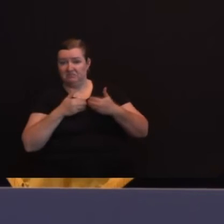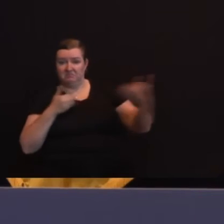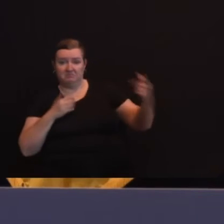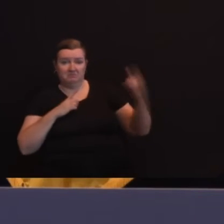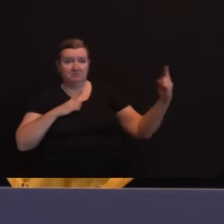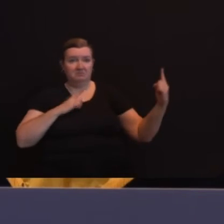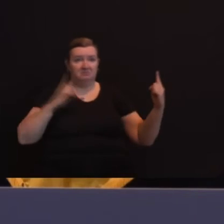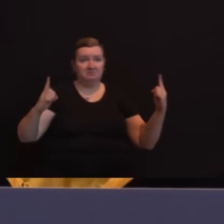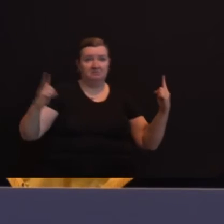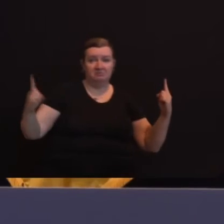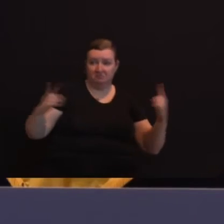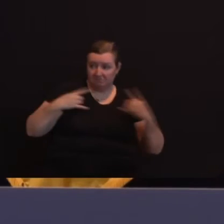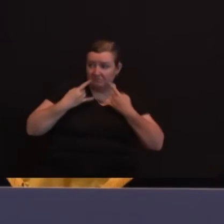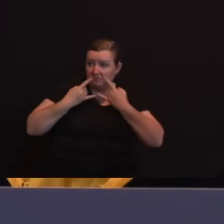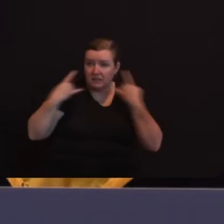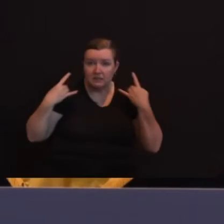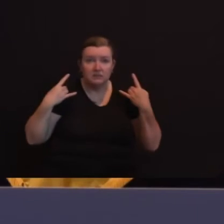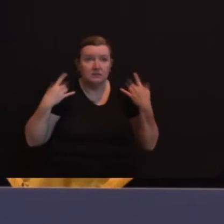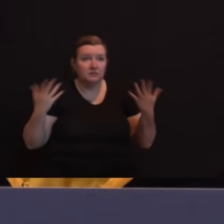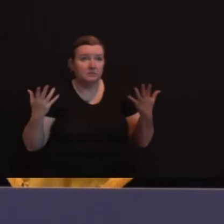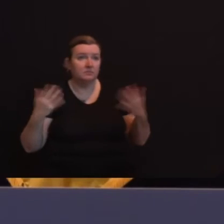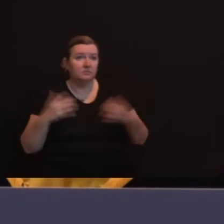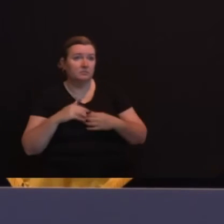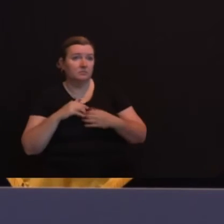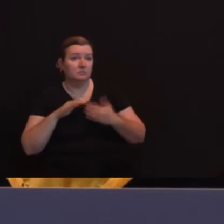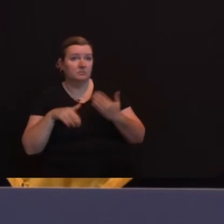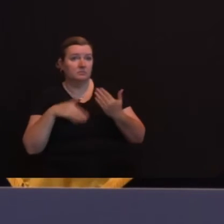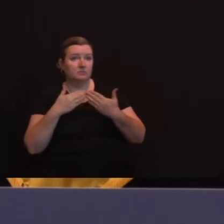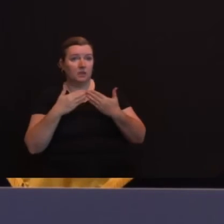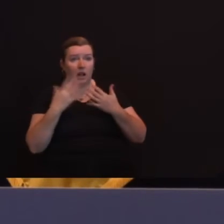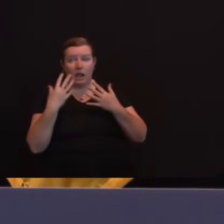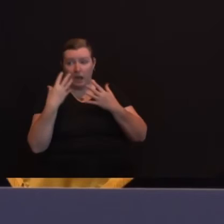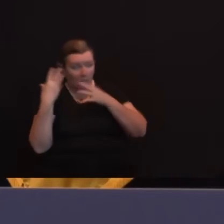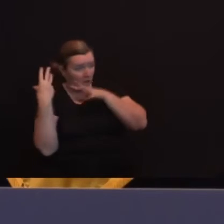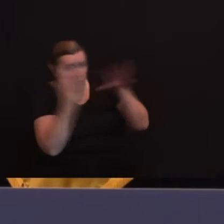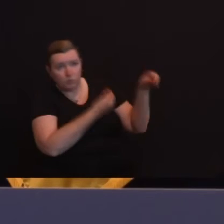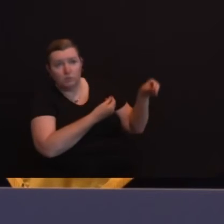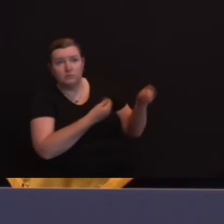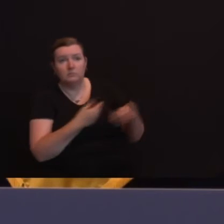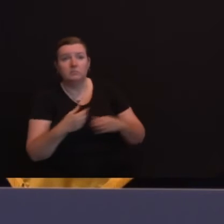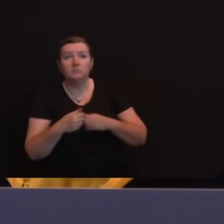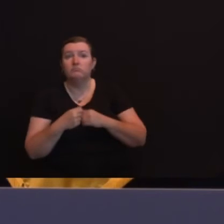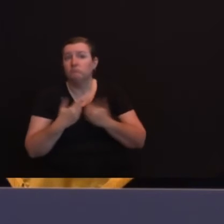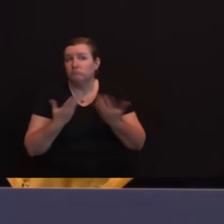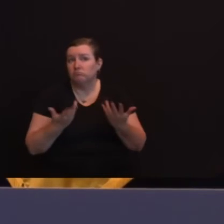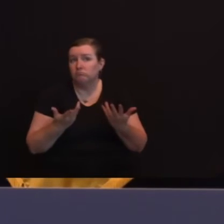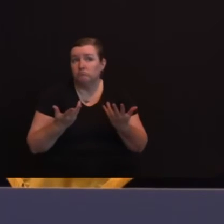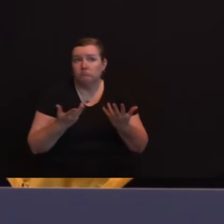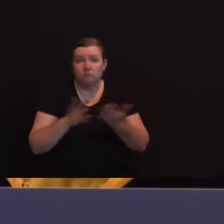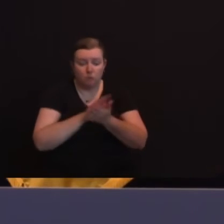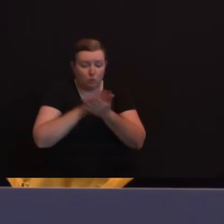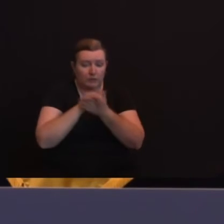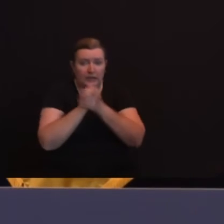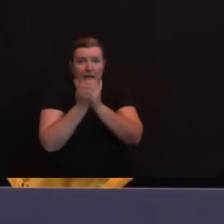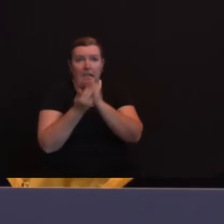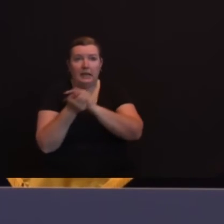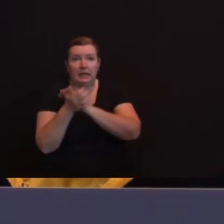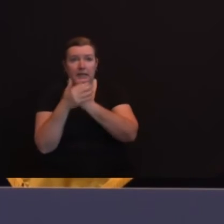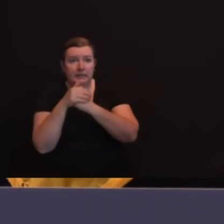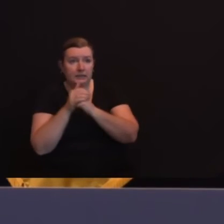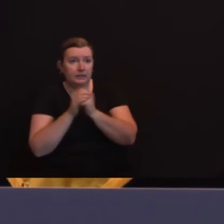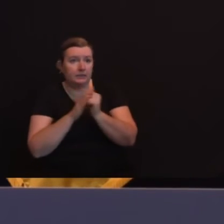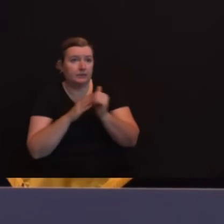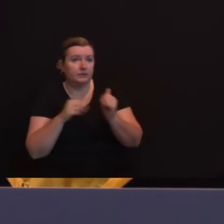on. And we'll all go out and either, we'll put disinfectant on it, we won't drink it, but we'll put it on our hands.